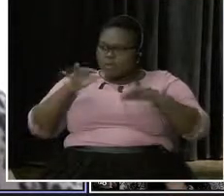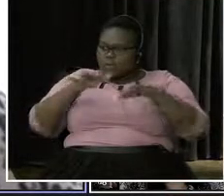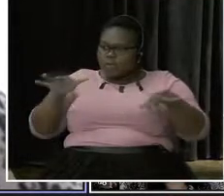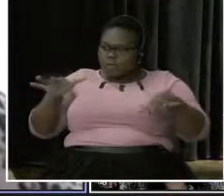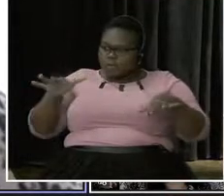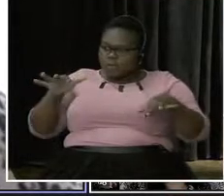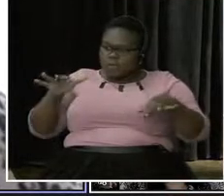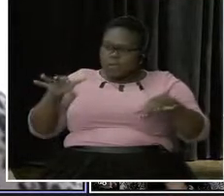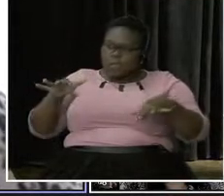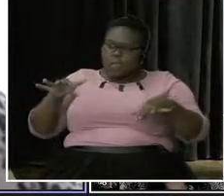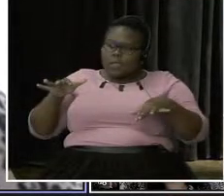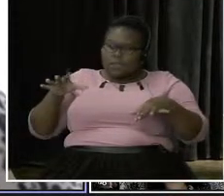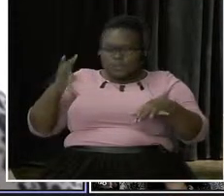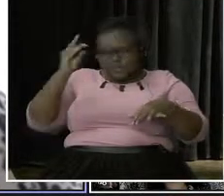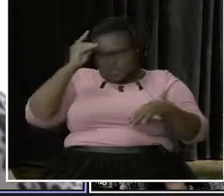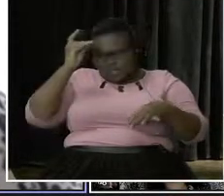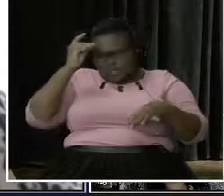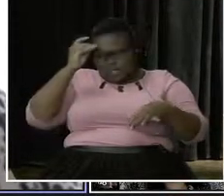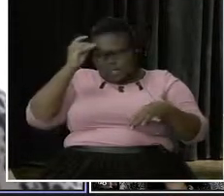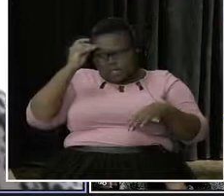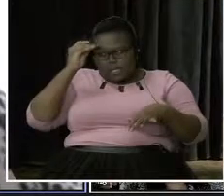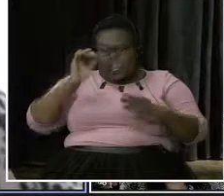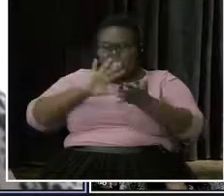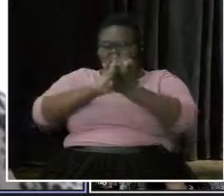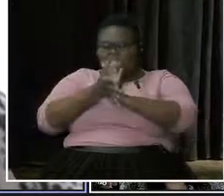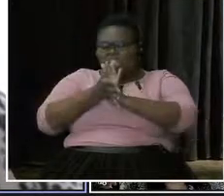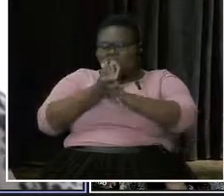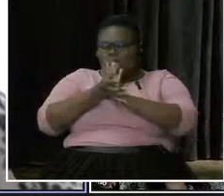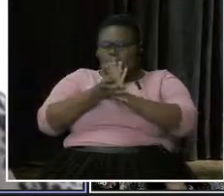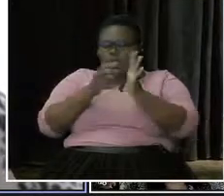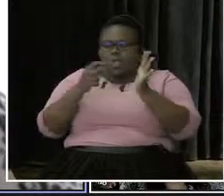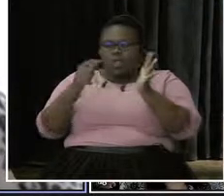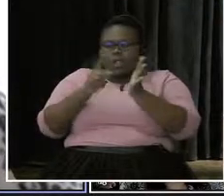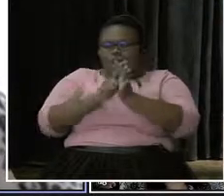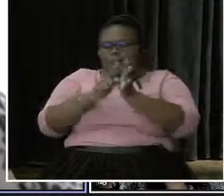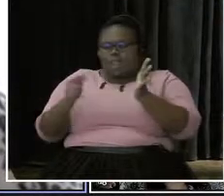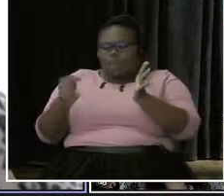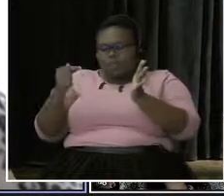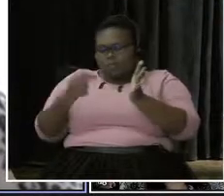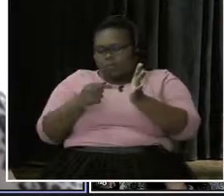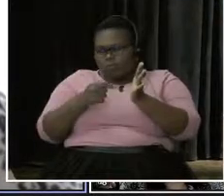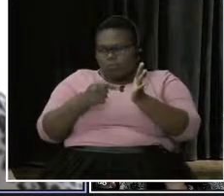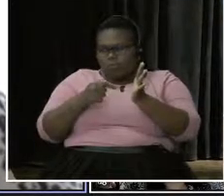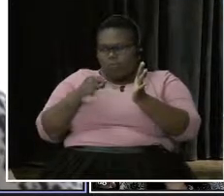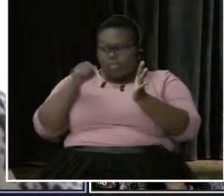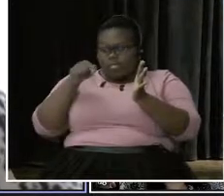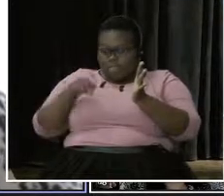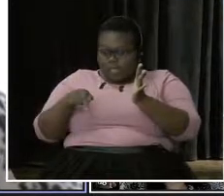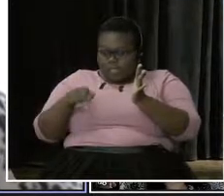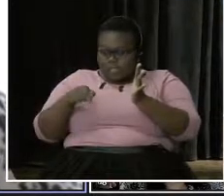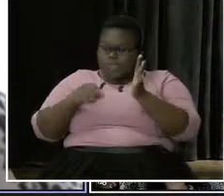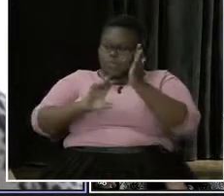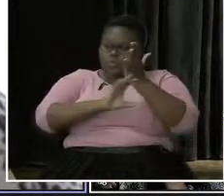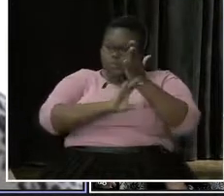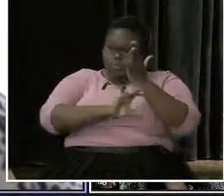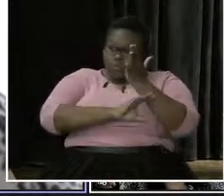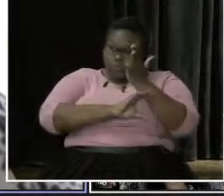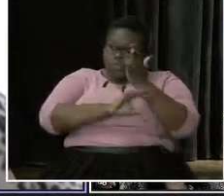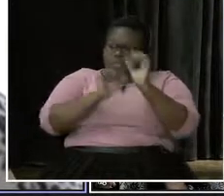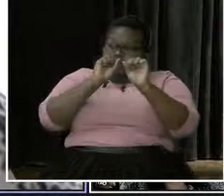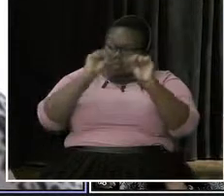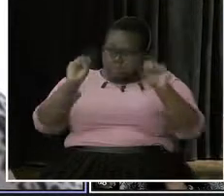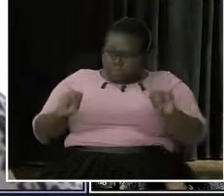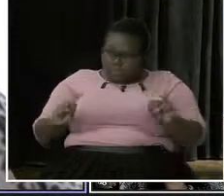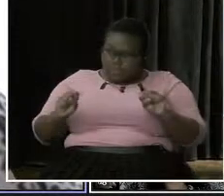is a clear violation of the rules of order. This is a constituency-based system where people are entitled